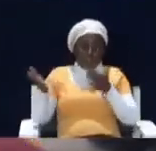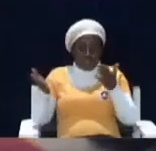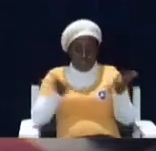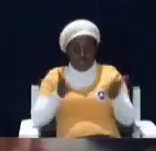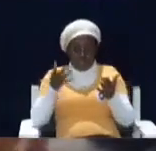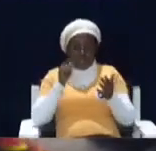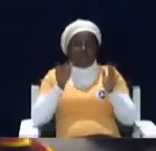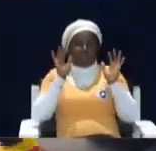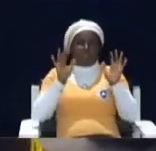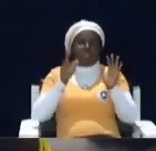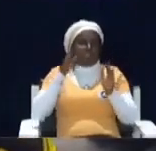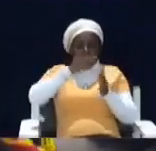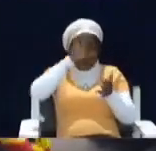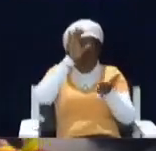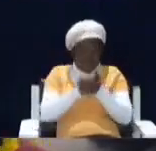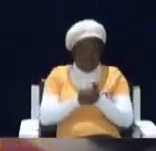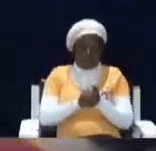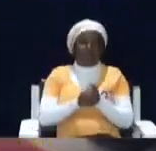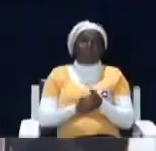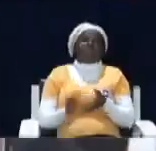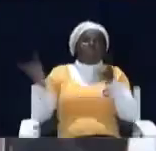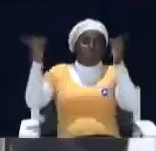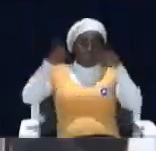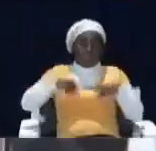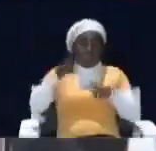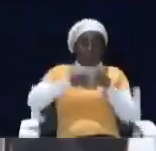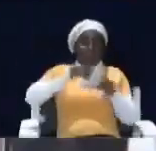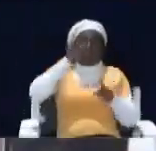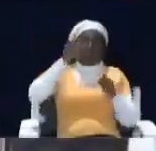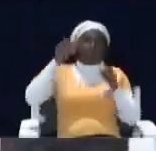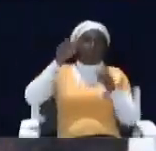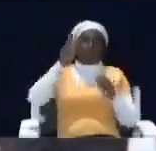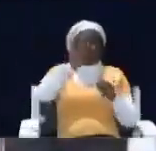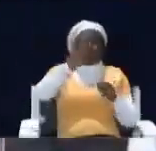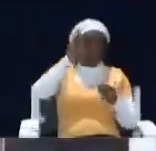miracle, the husband appeared from United Kingdom.